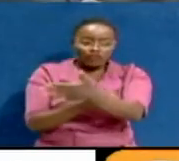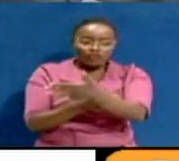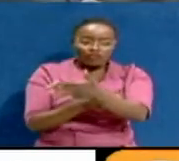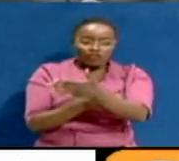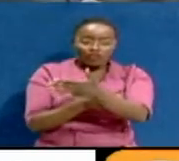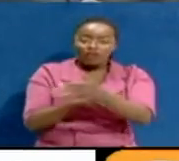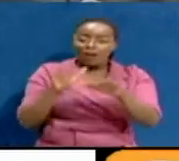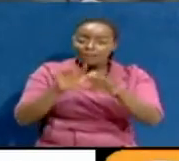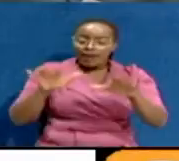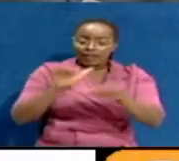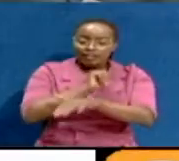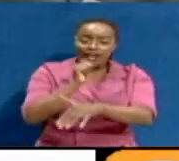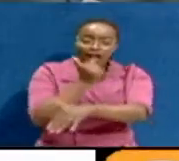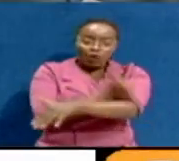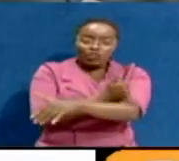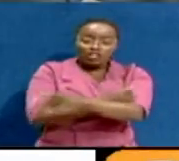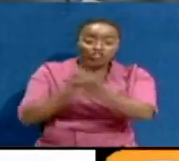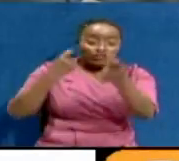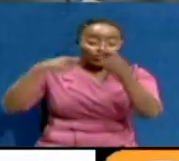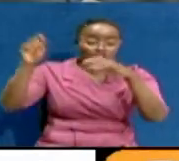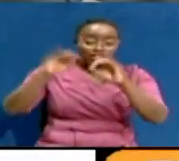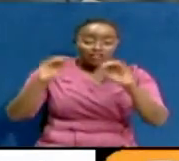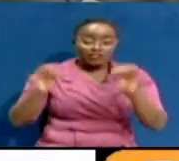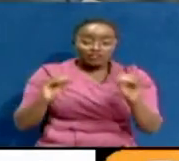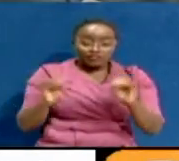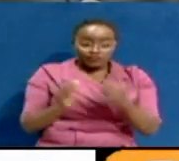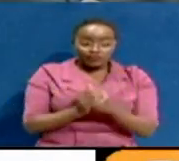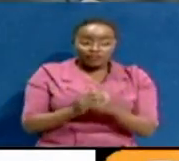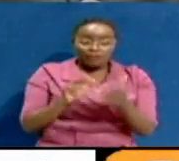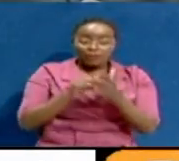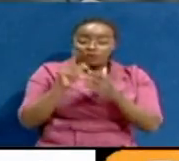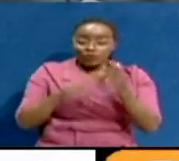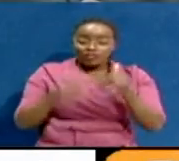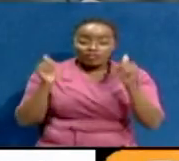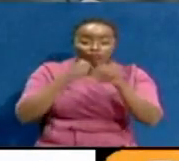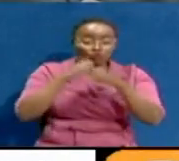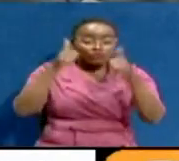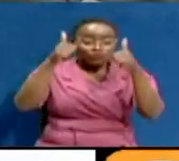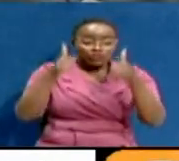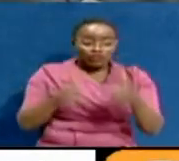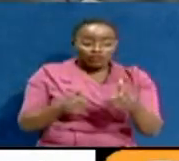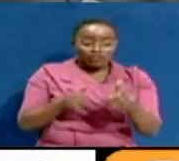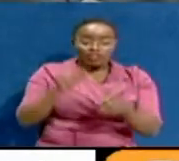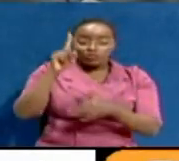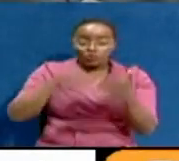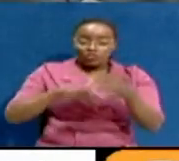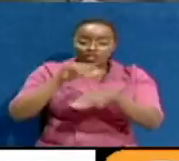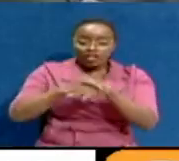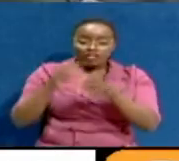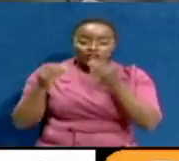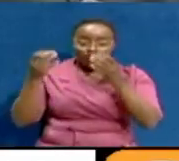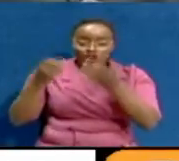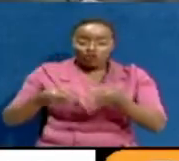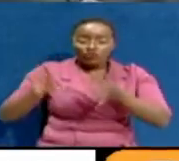market authorization for sale. Thus, it cannot be advertised. This is what we've received.